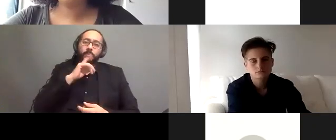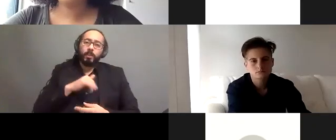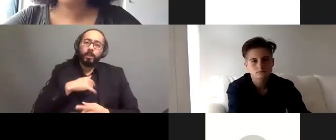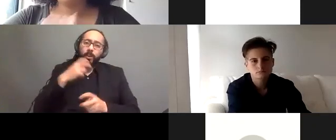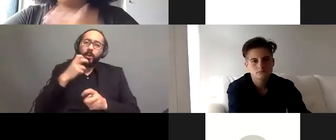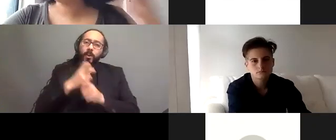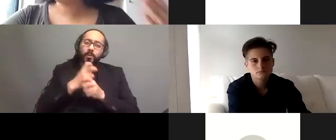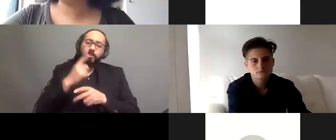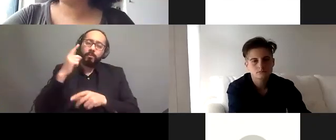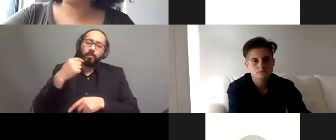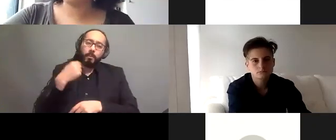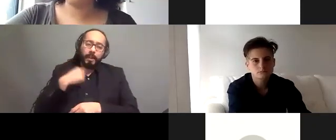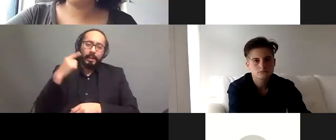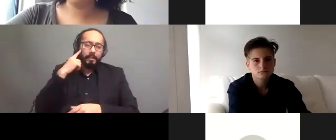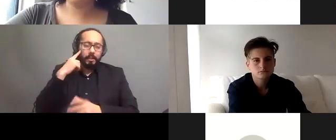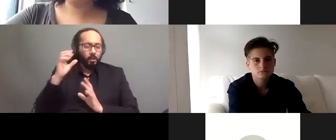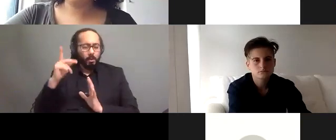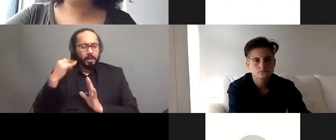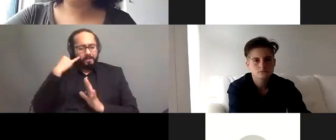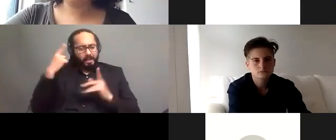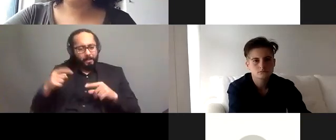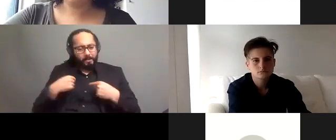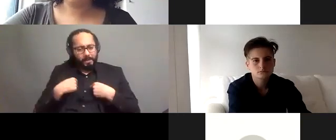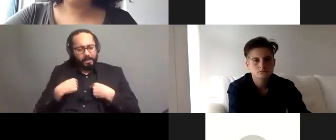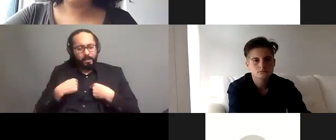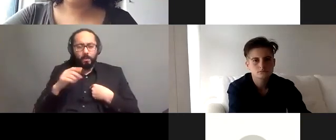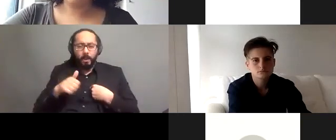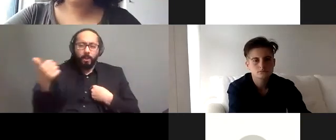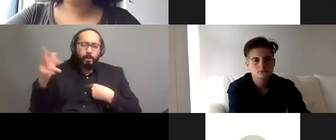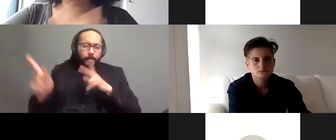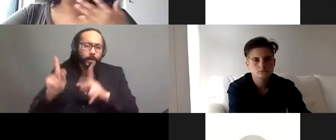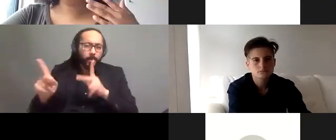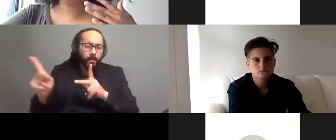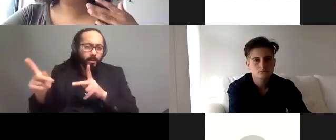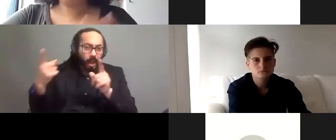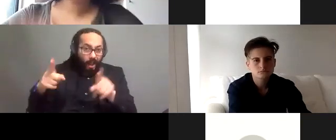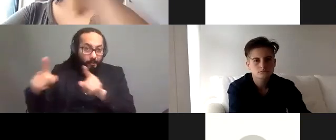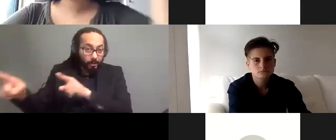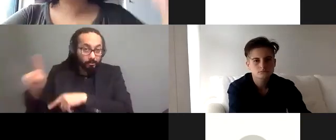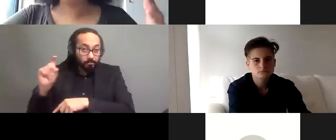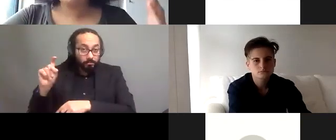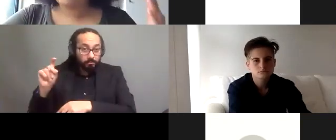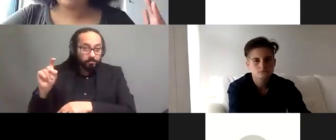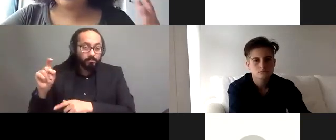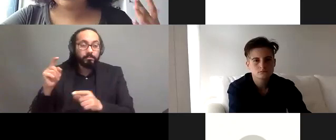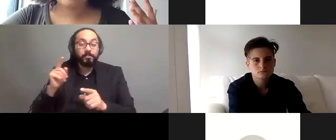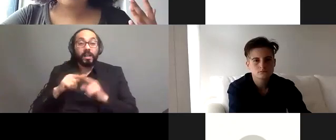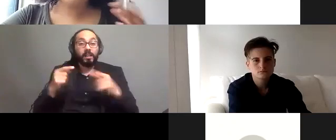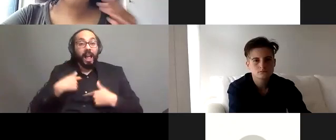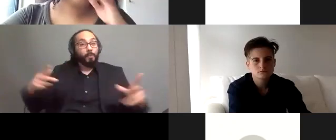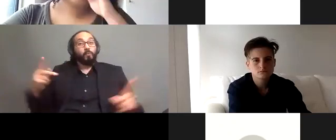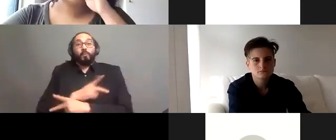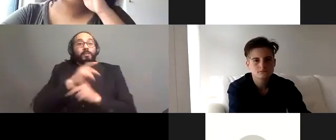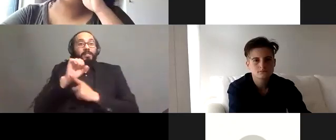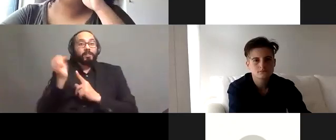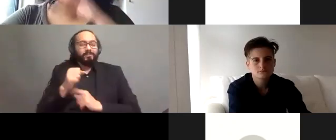of what other people are going through because I'm like not even the worst situation, you know,